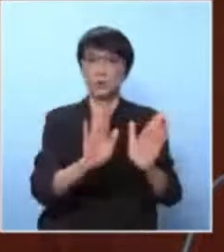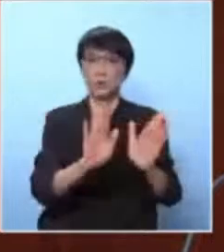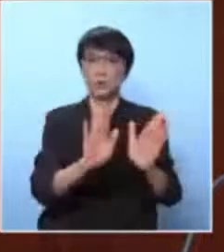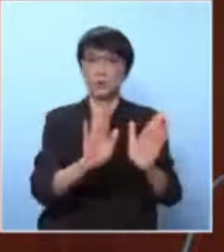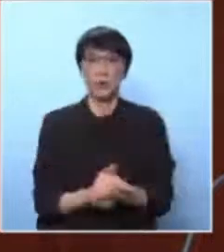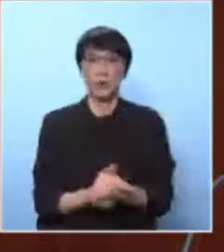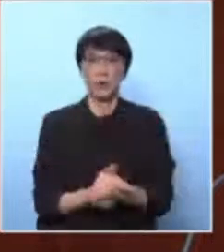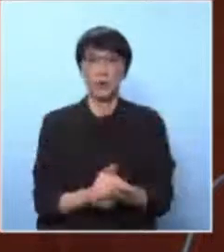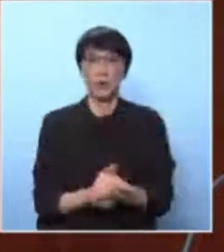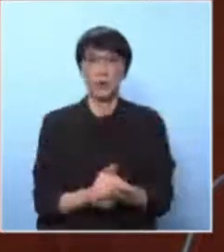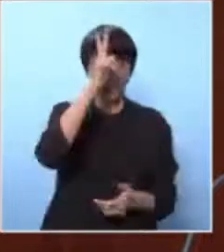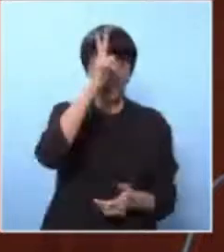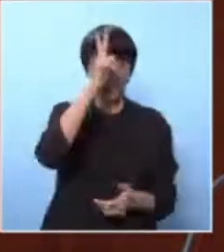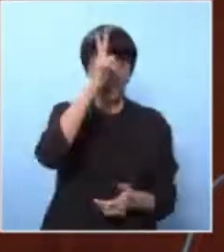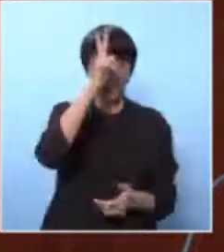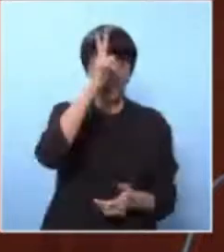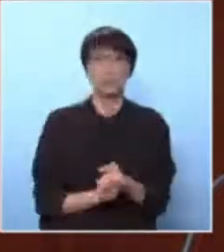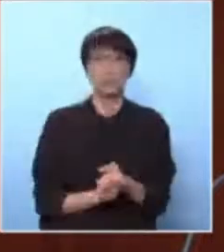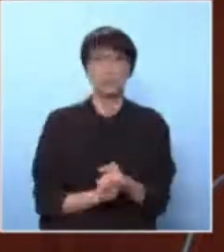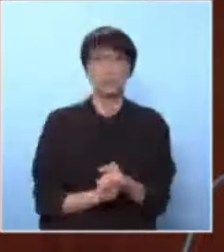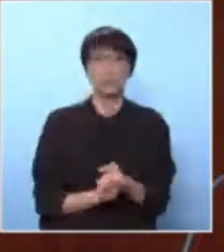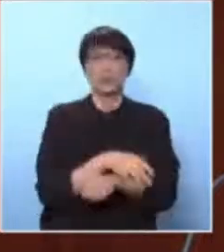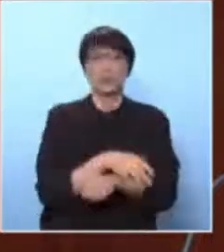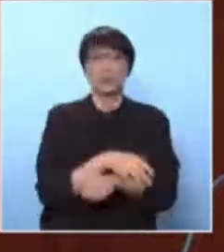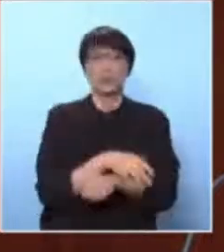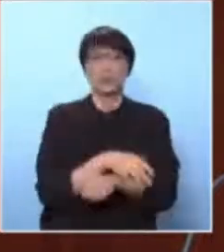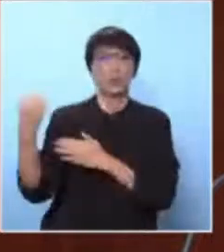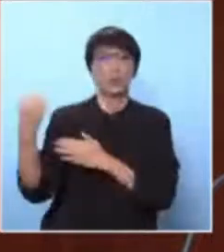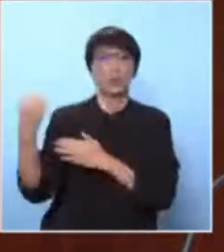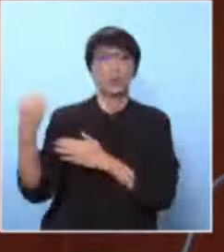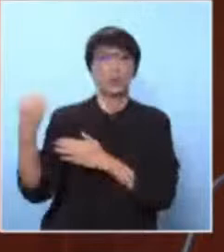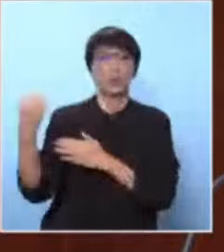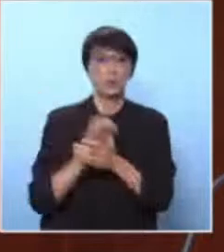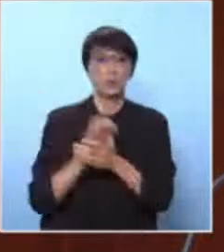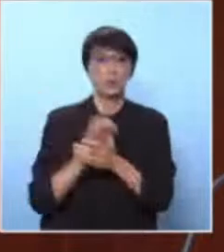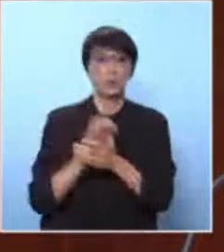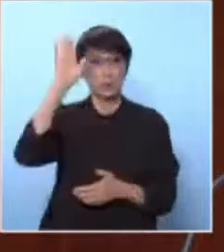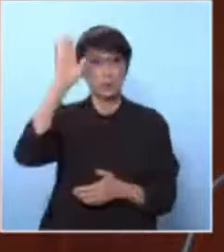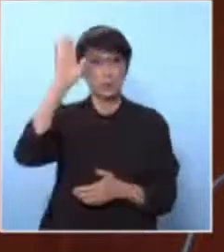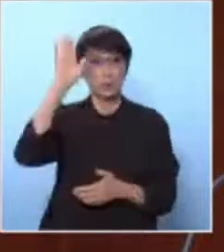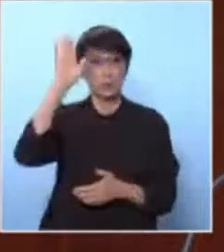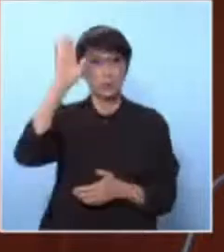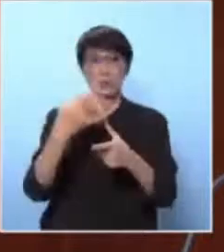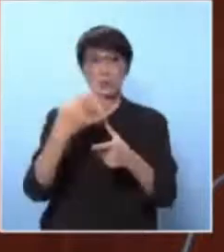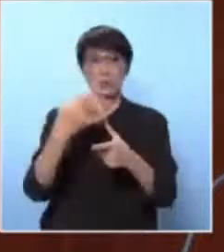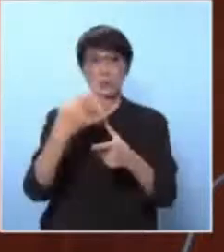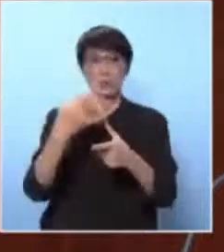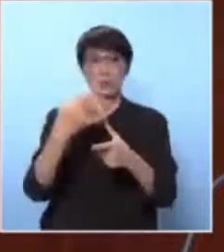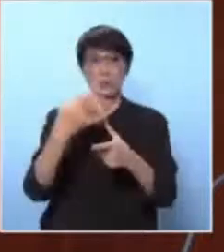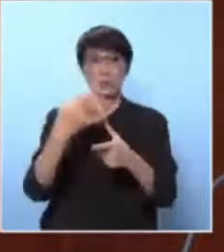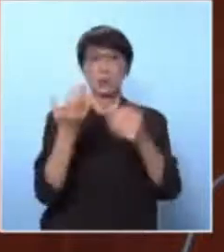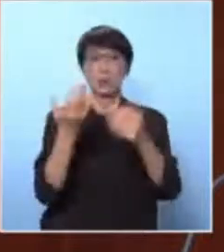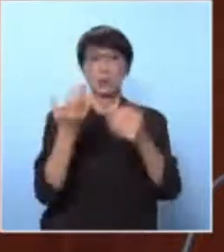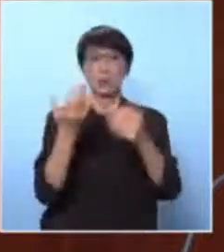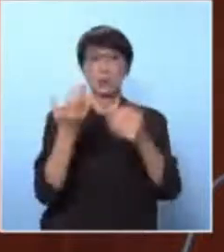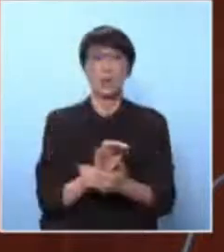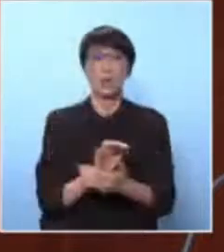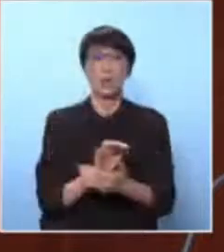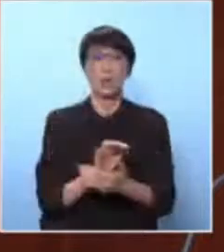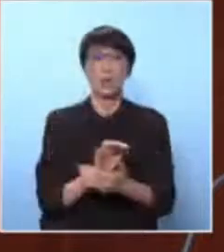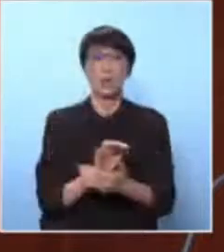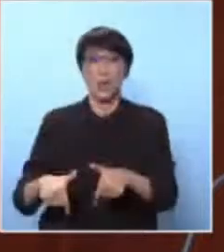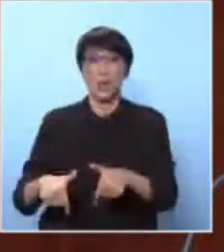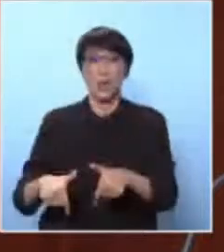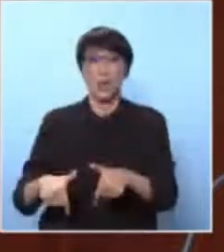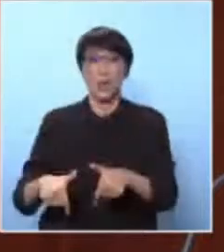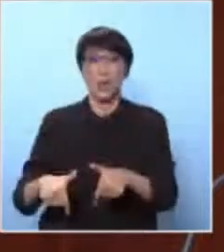the government will mobilize community resources and will, starting from the first quarter of next year, engage the care teams in Xunwan and